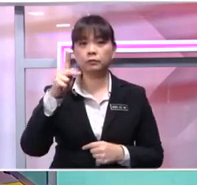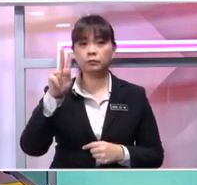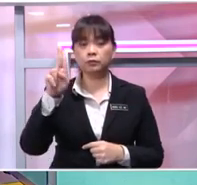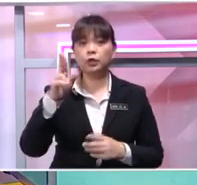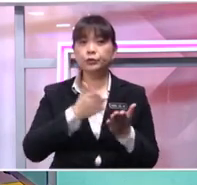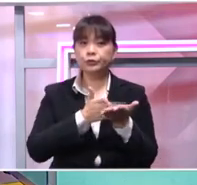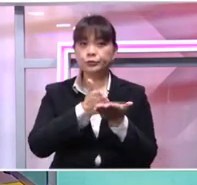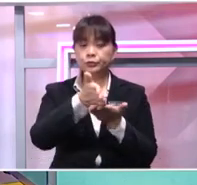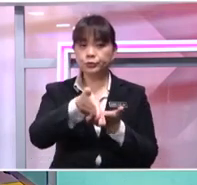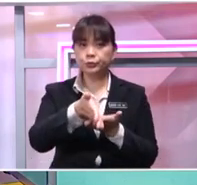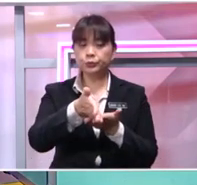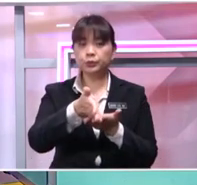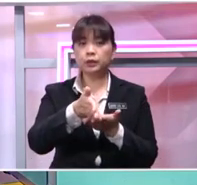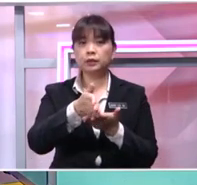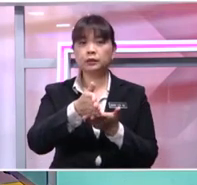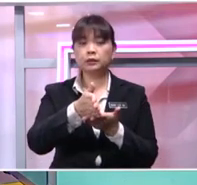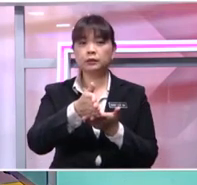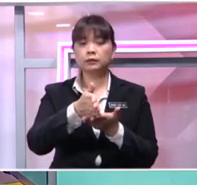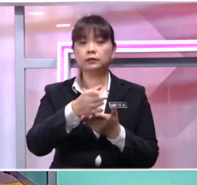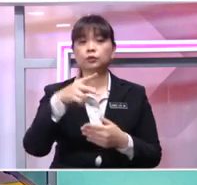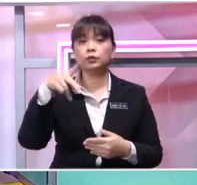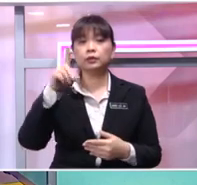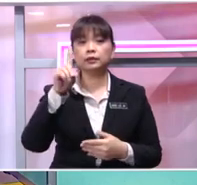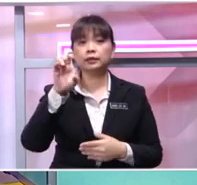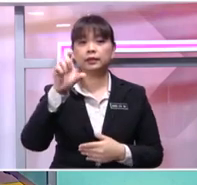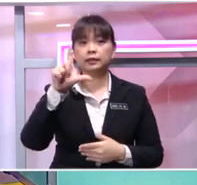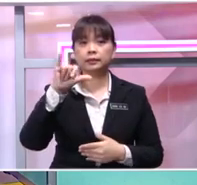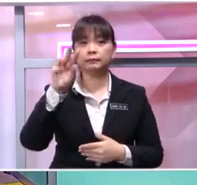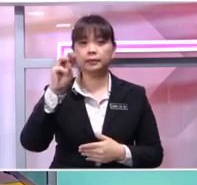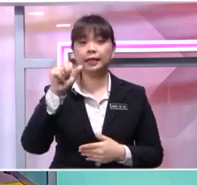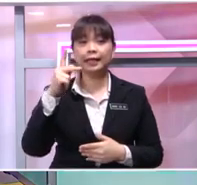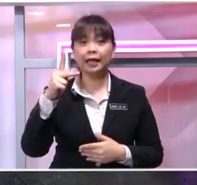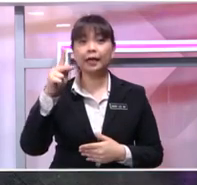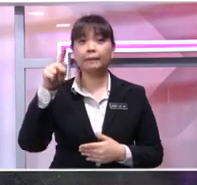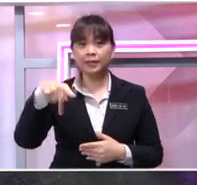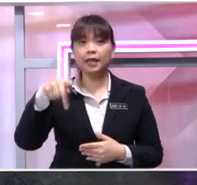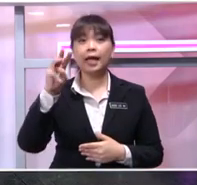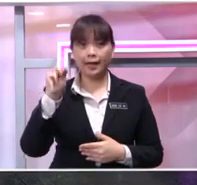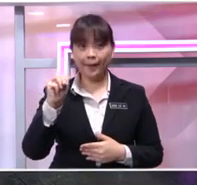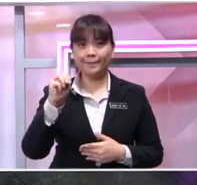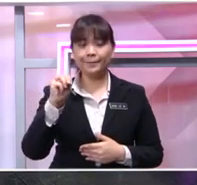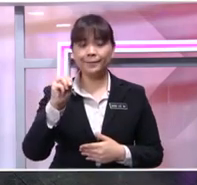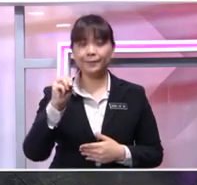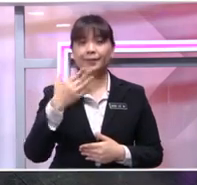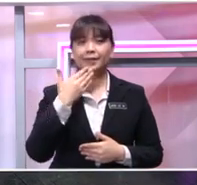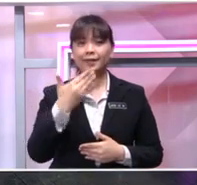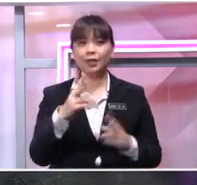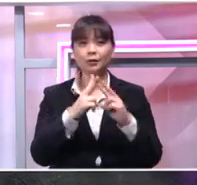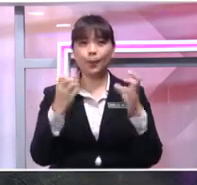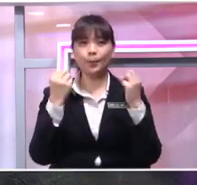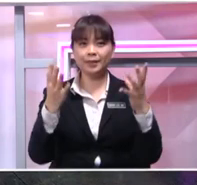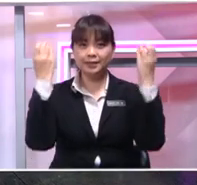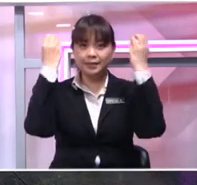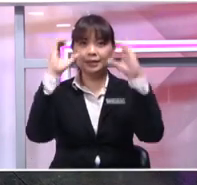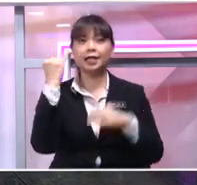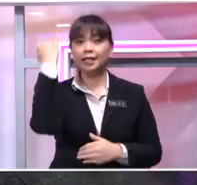through Delima portal, Delima KPM. Alright. Thank you so much, Teacher Izzati, and